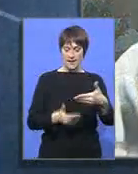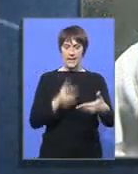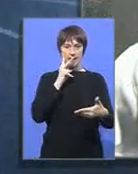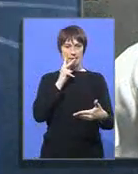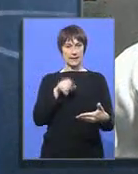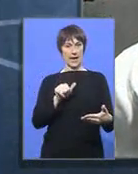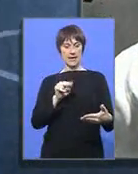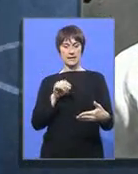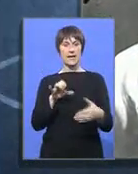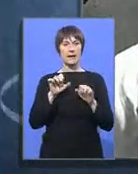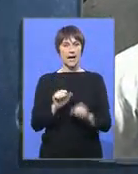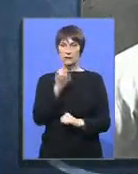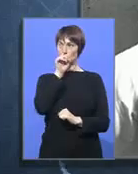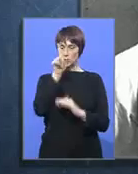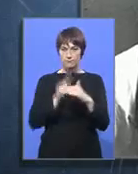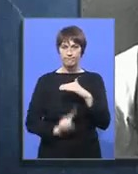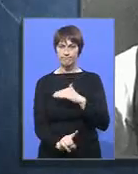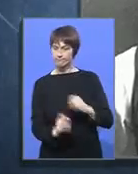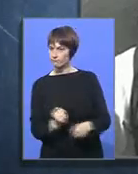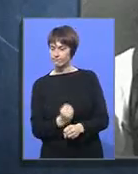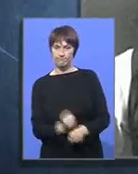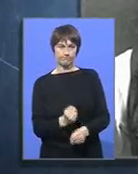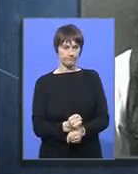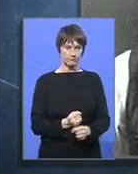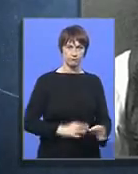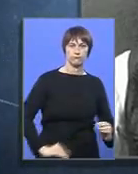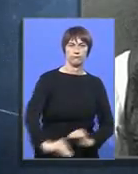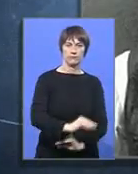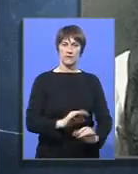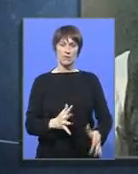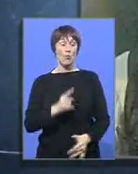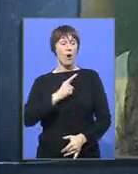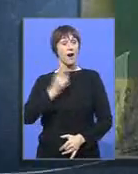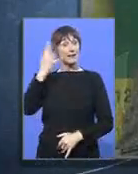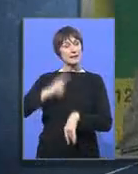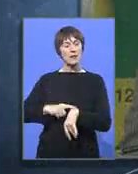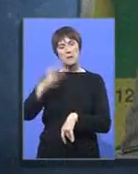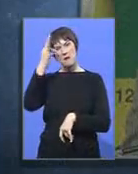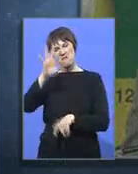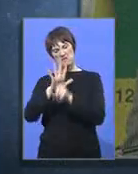underground given the extent of the repression at the time.